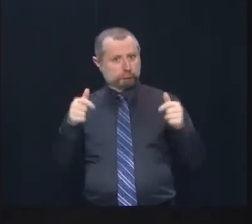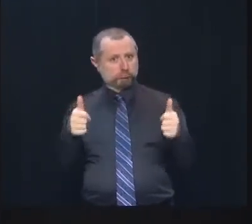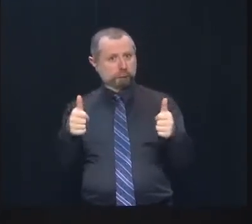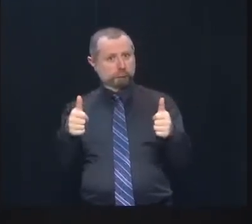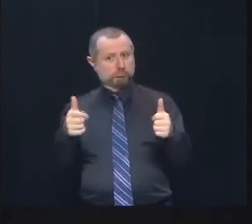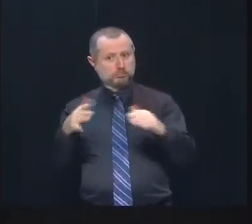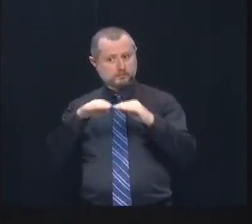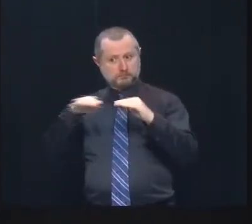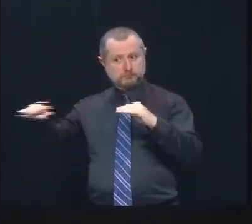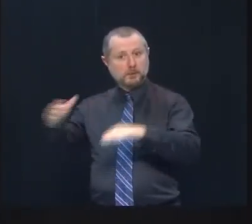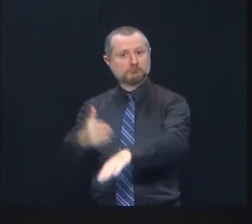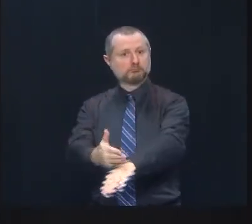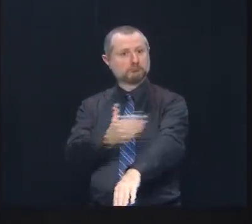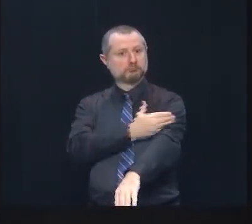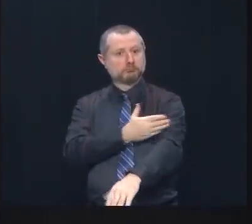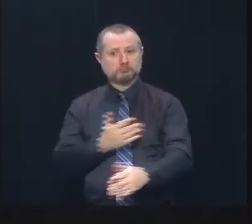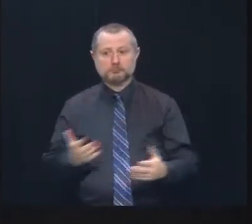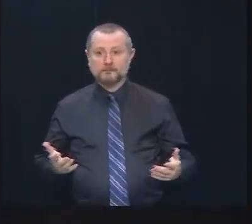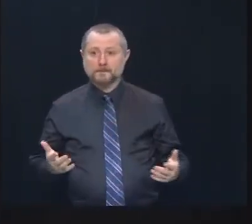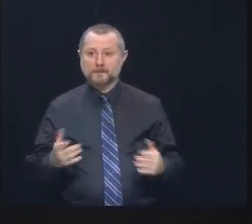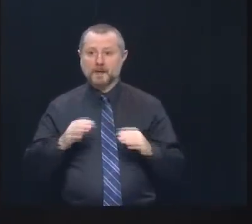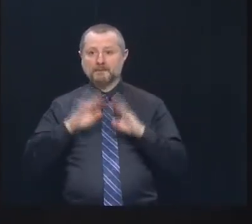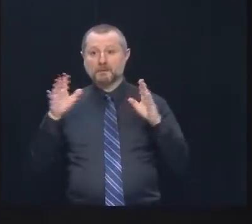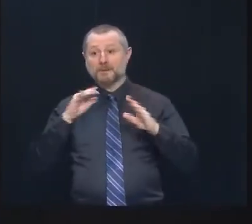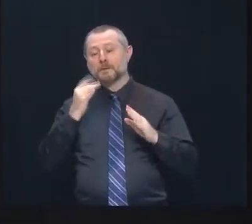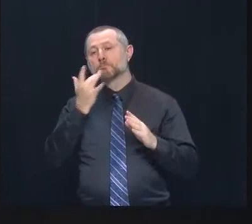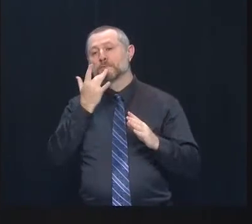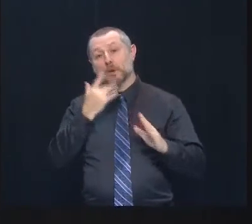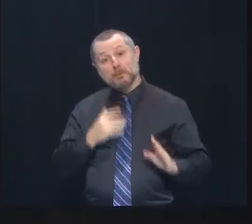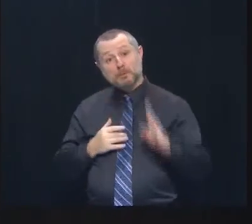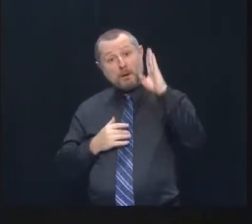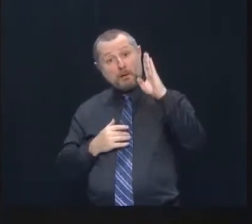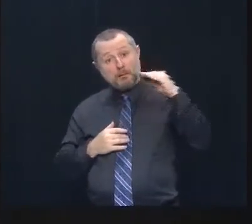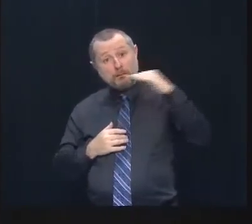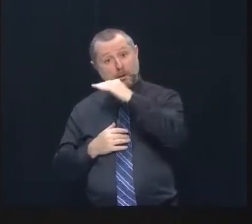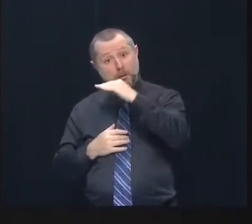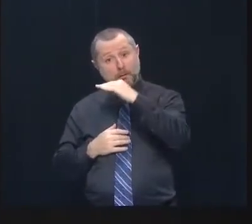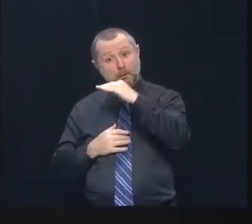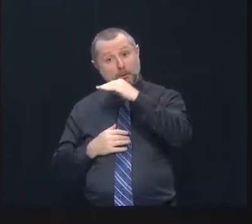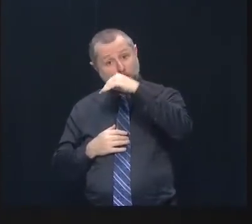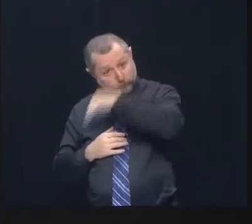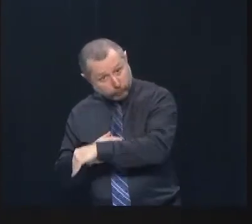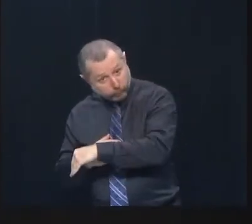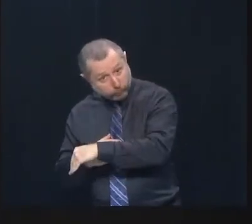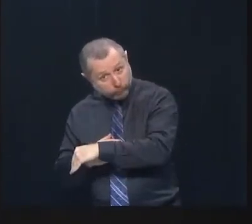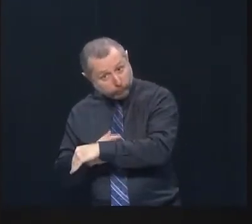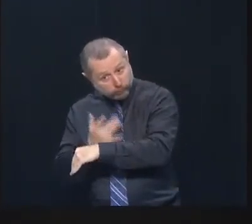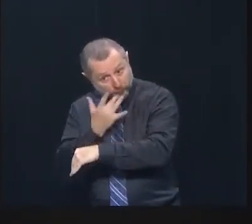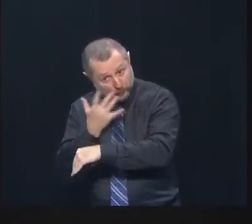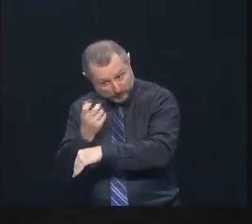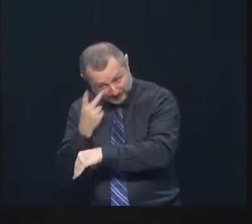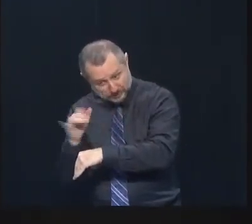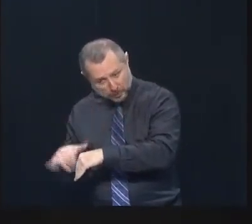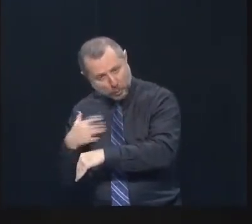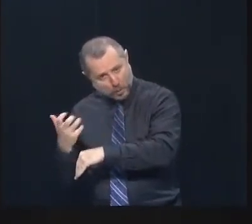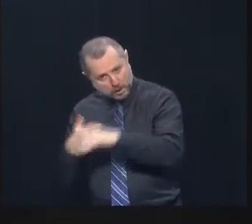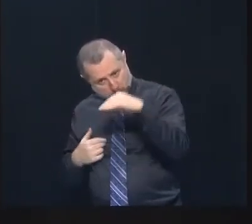You're right, you'd love to see up, level, down,